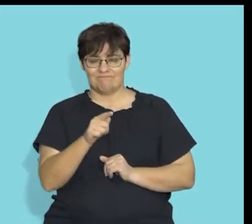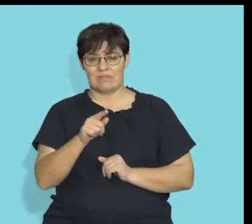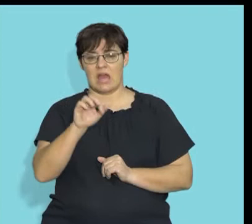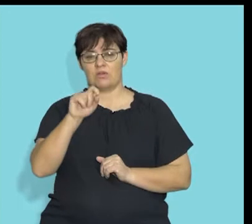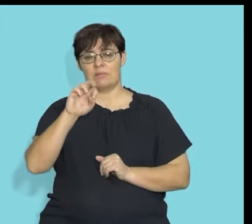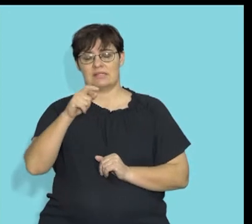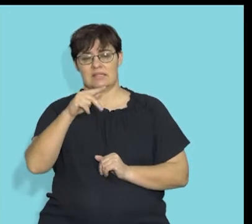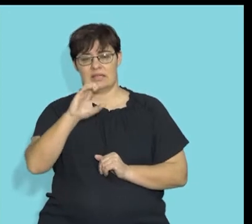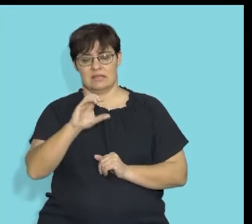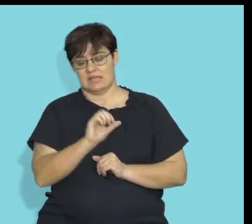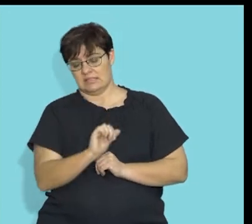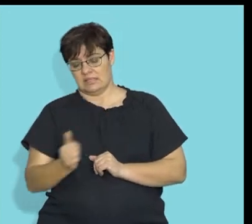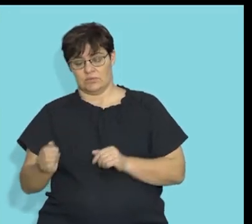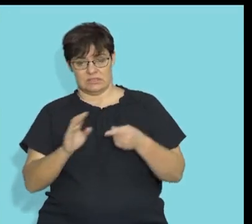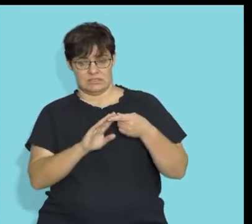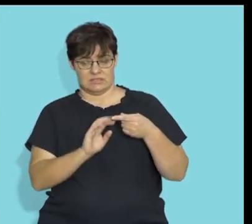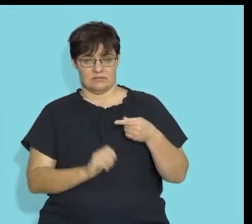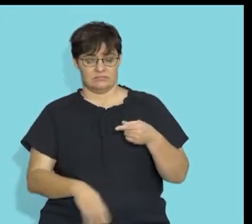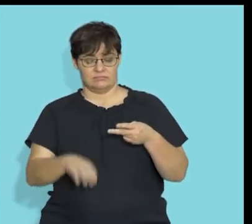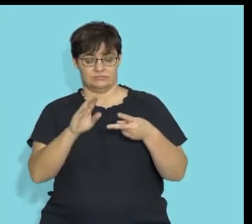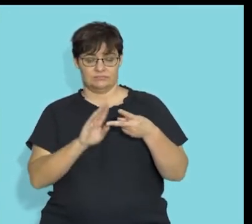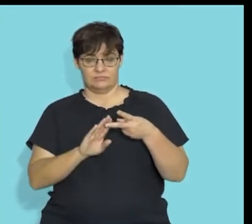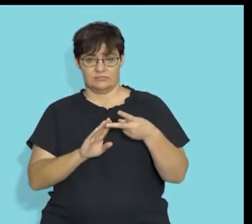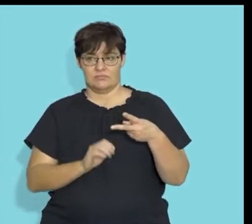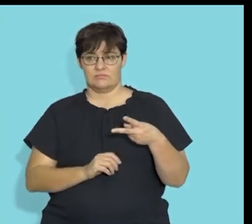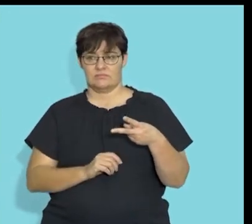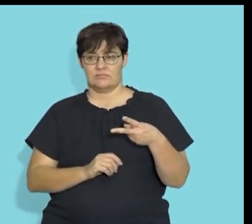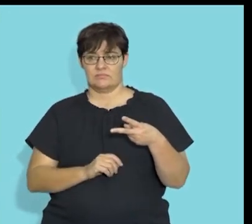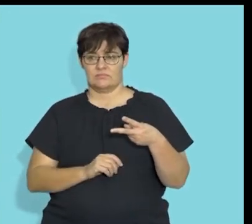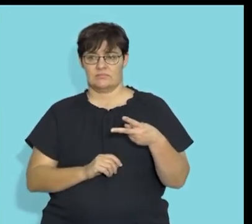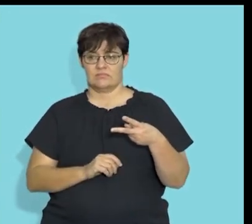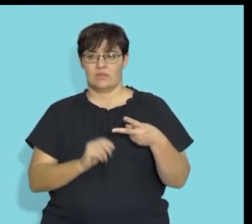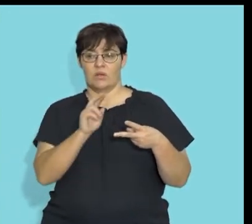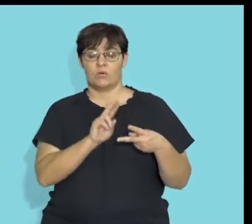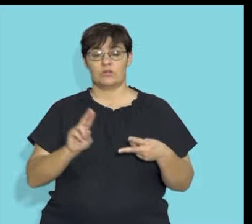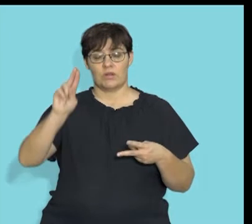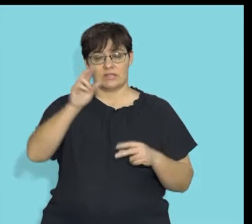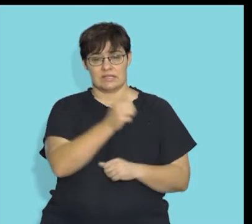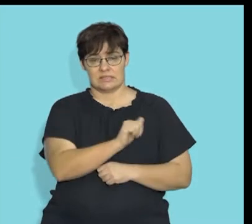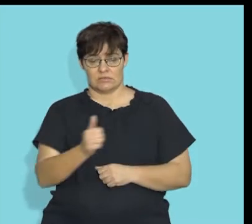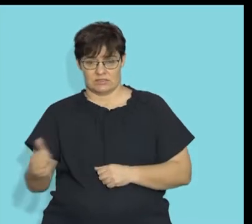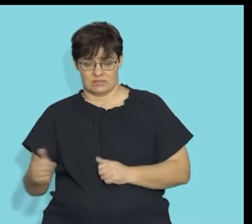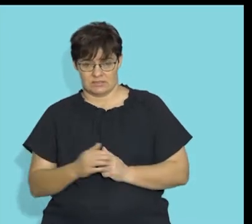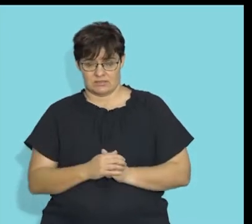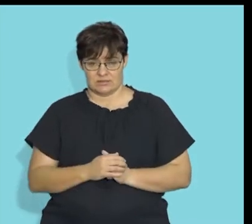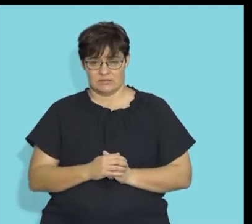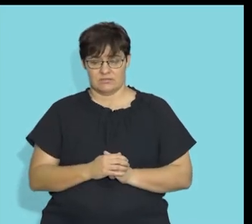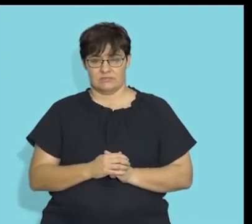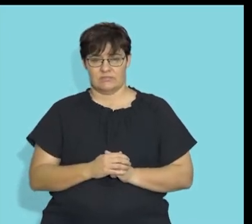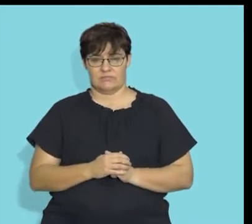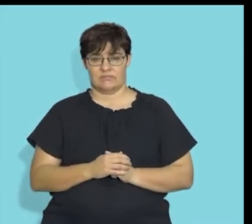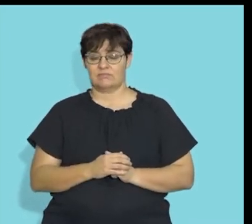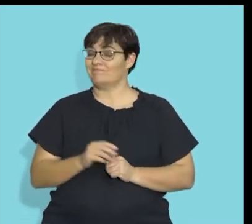an arithmetic sequence. Moving on, we're going to be talking about a quadratic sequence